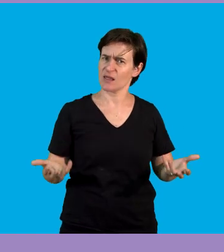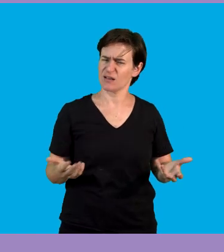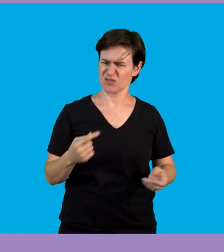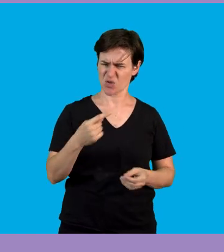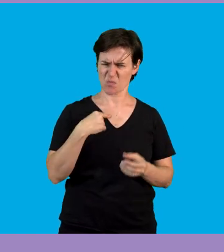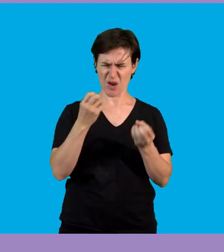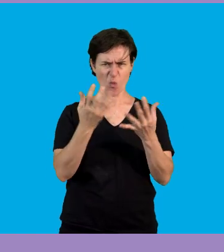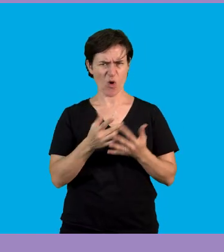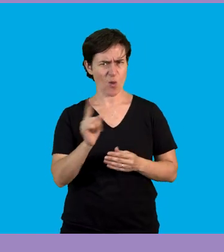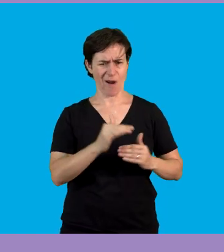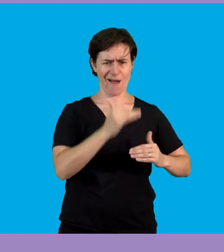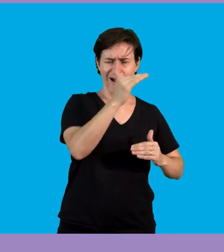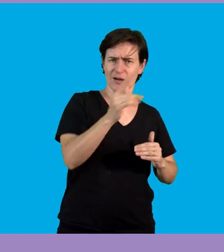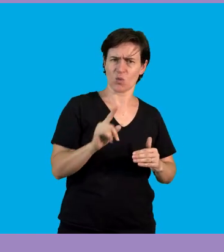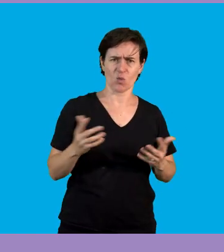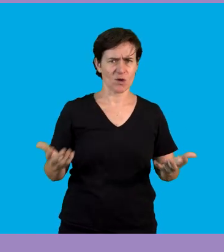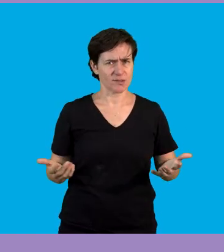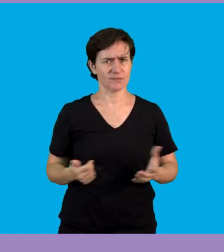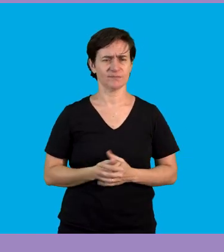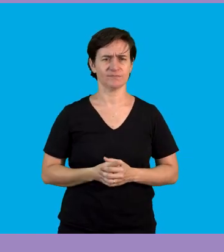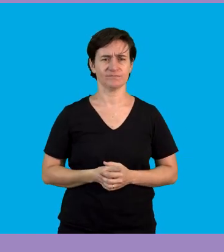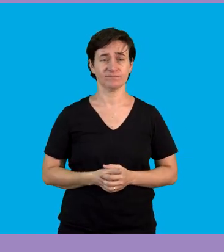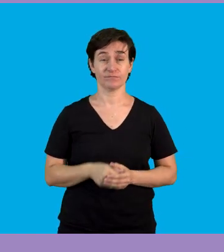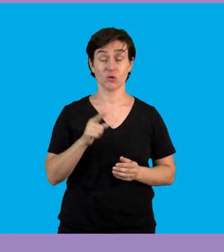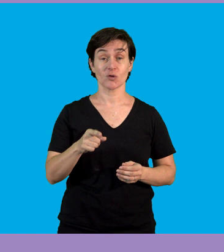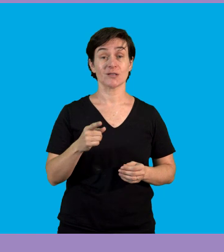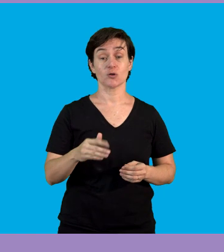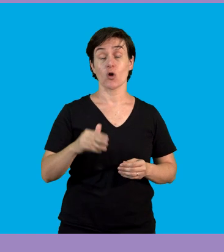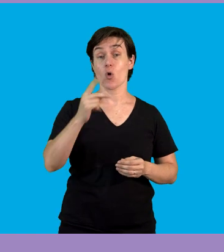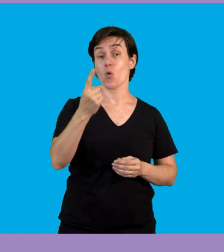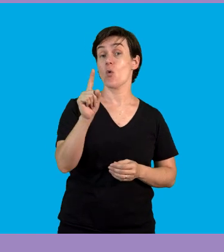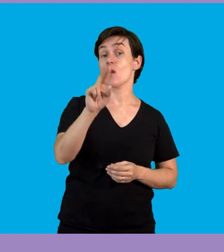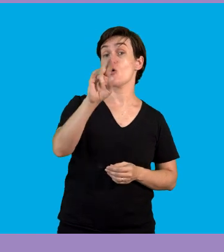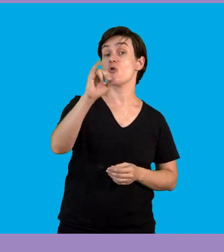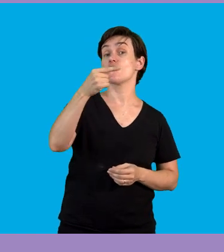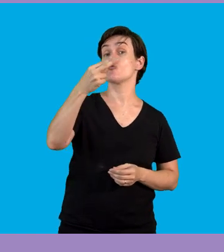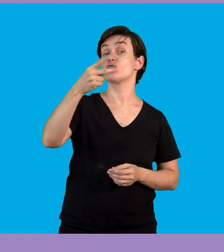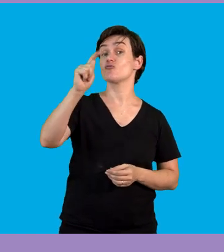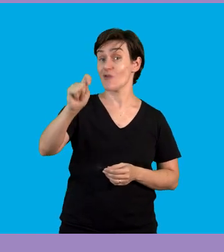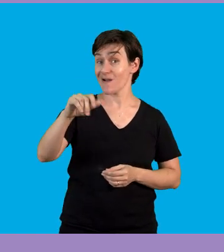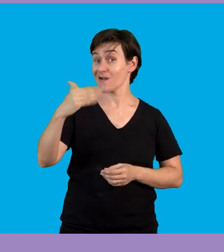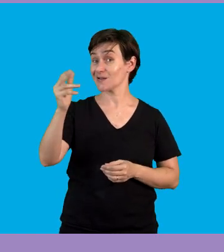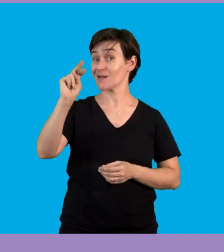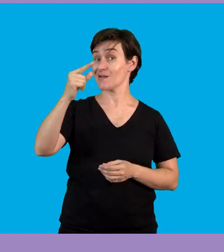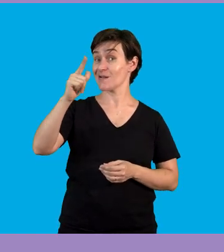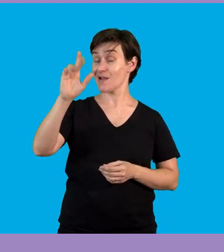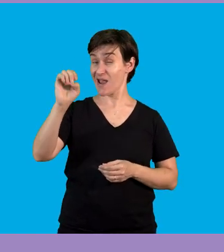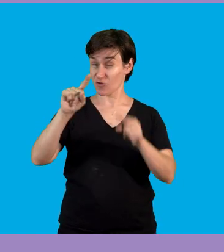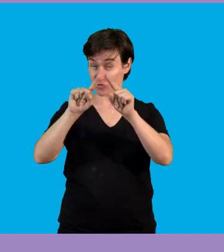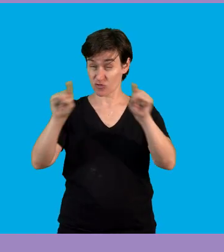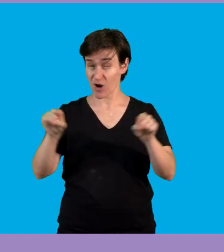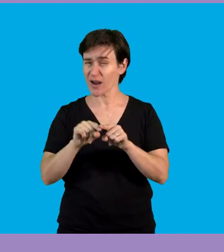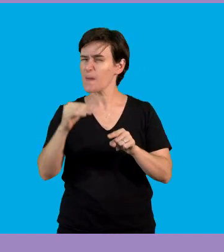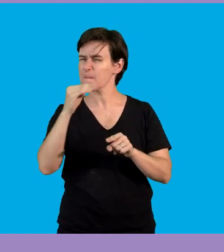going to calculate that height? Now, because this is a right angle triangle, then that means that we are going